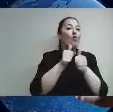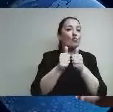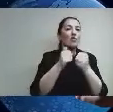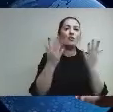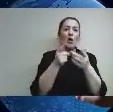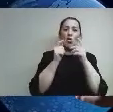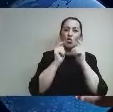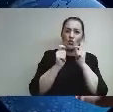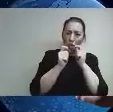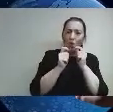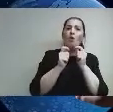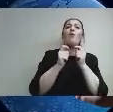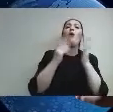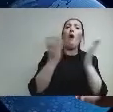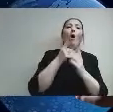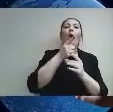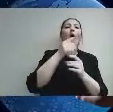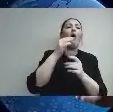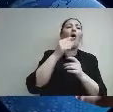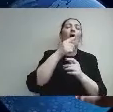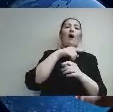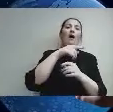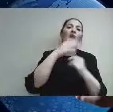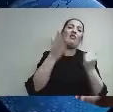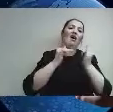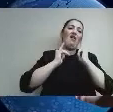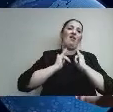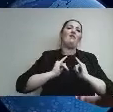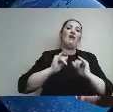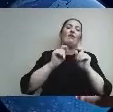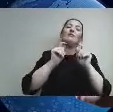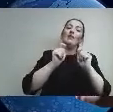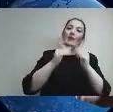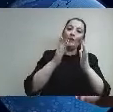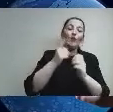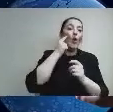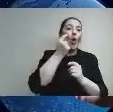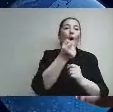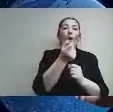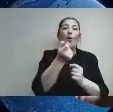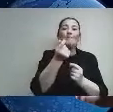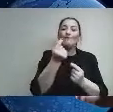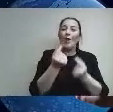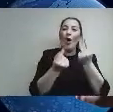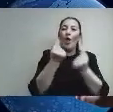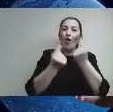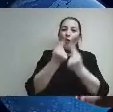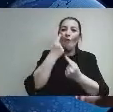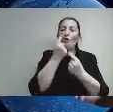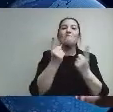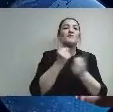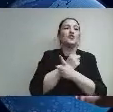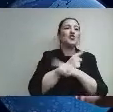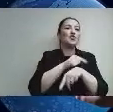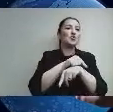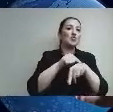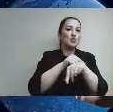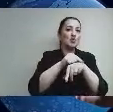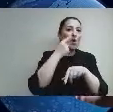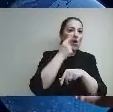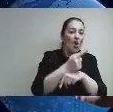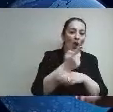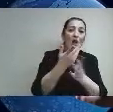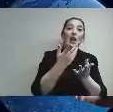course, seeds are impacted by different processes, including uh,